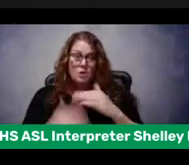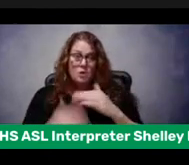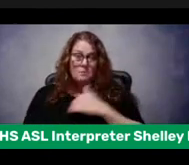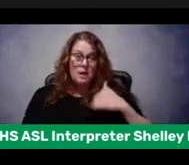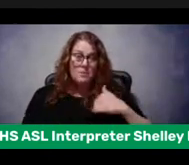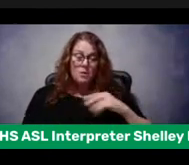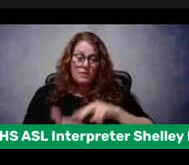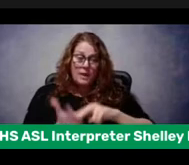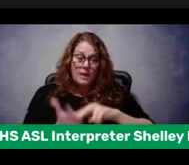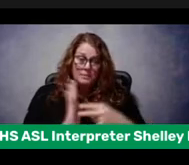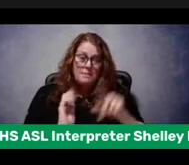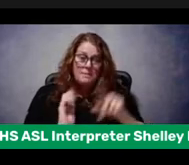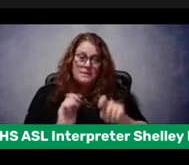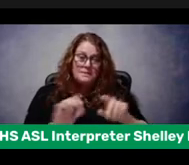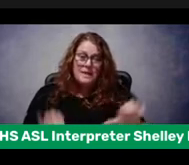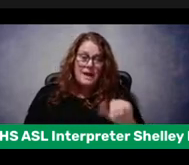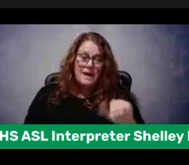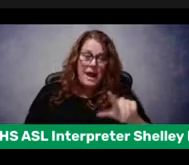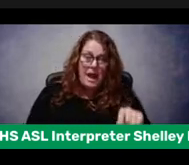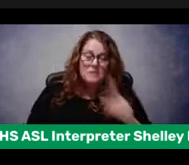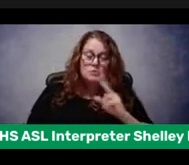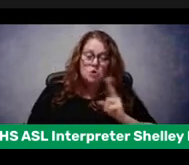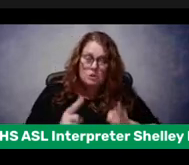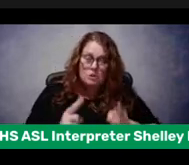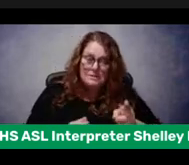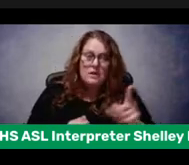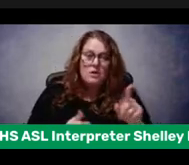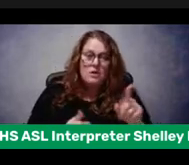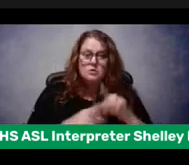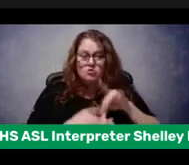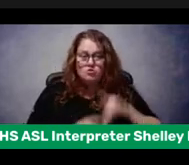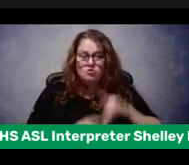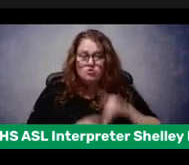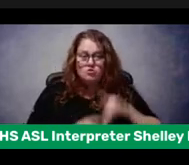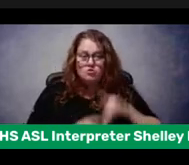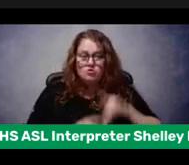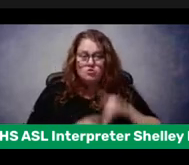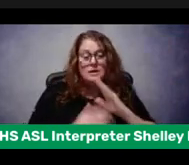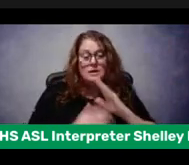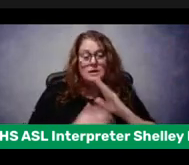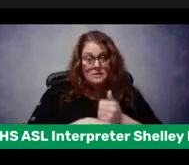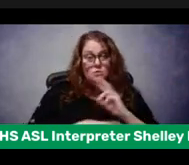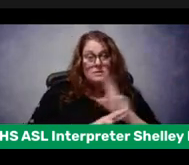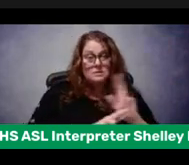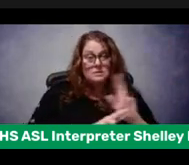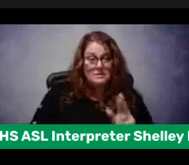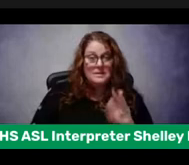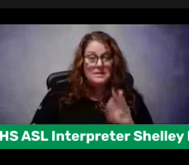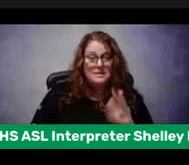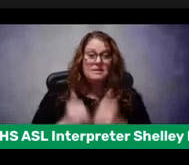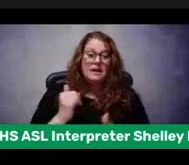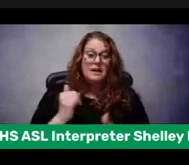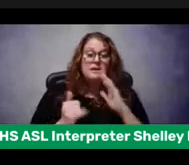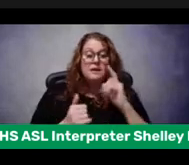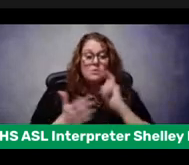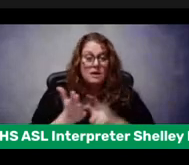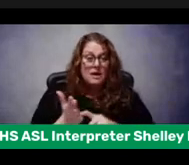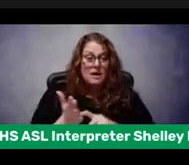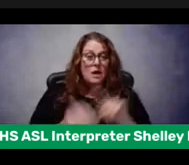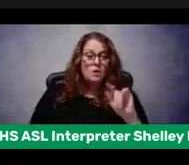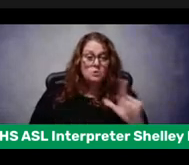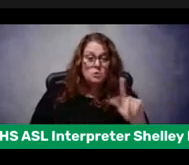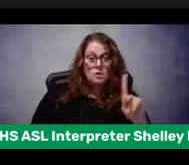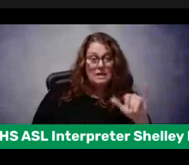means that we have to act with an urgency that is also grounded in community-based response. And lastly, acknowledging that our toolkit is